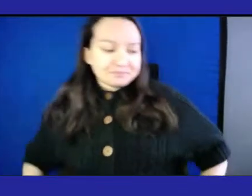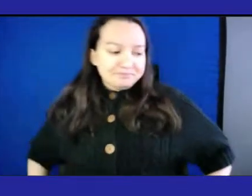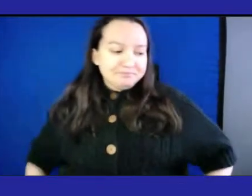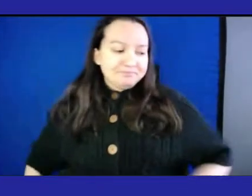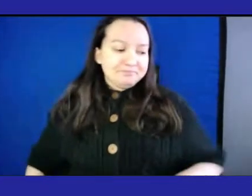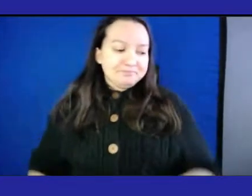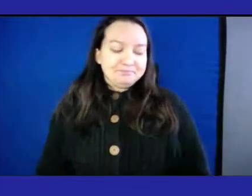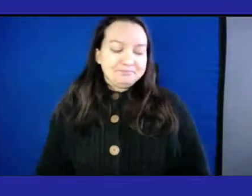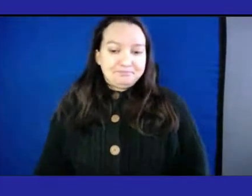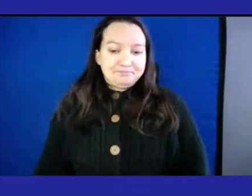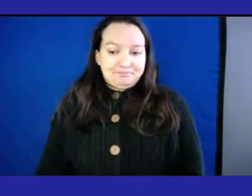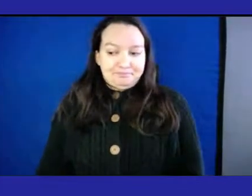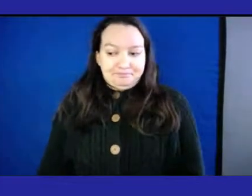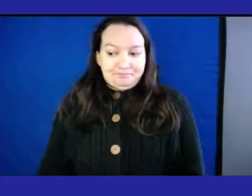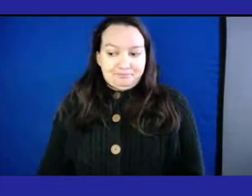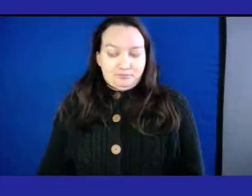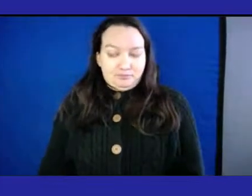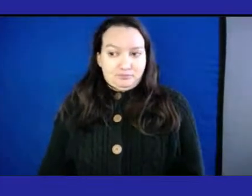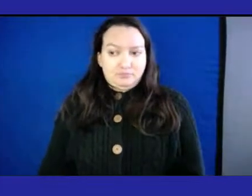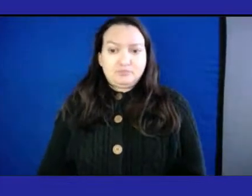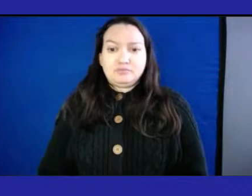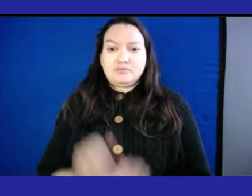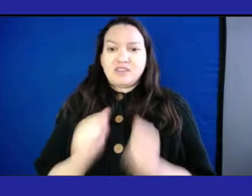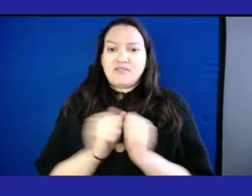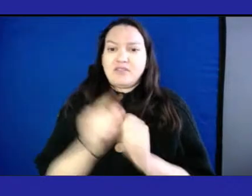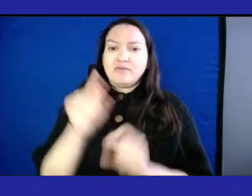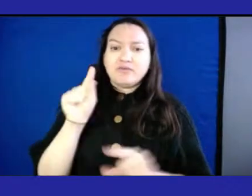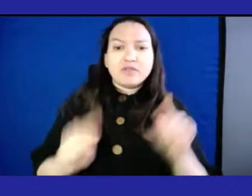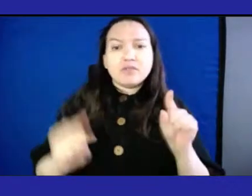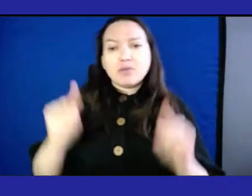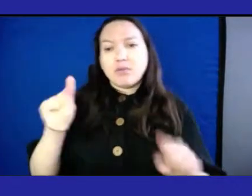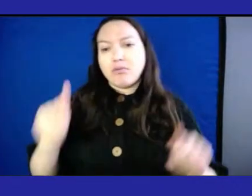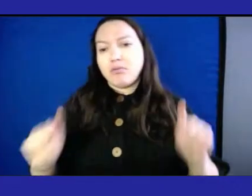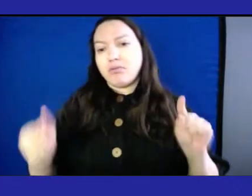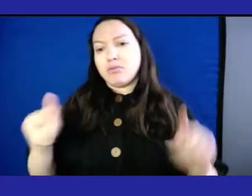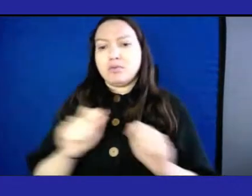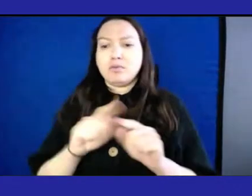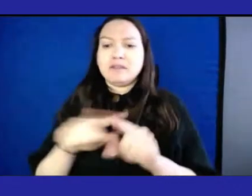so some of you know it. why it would vary a whole lot across different